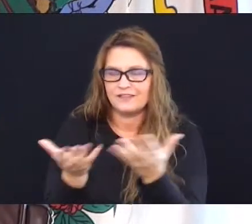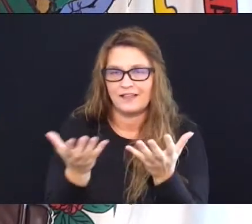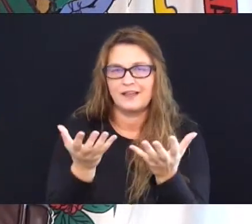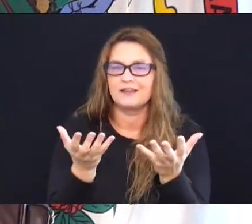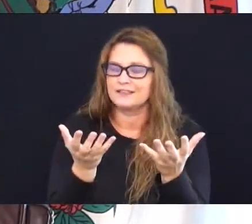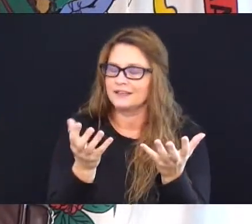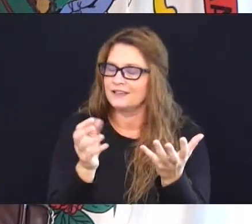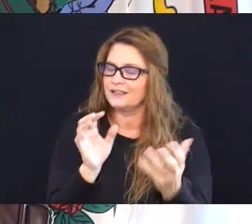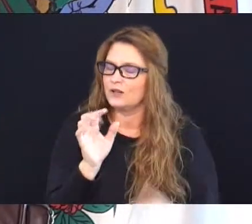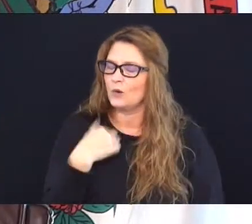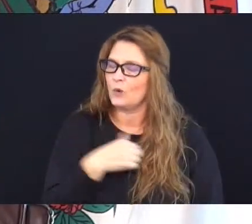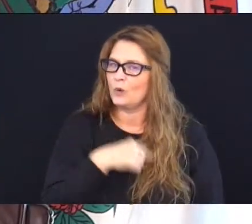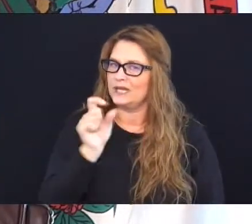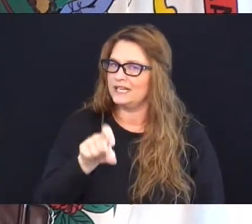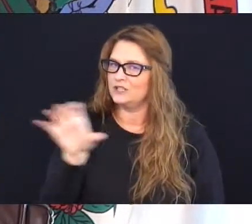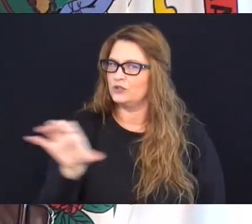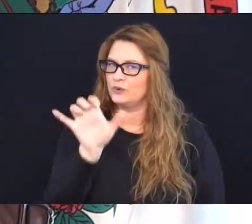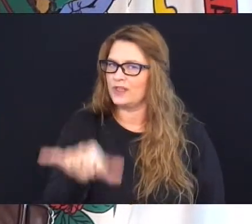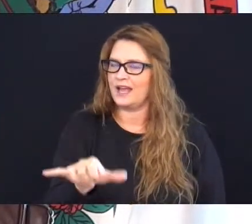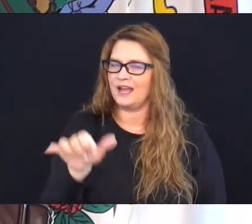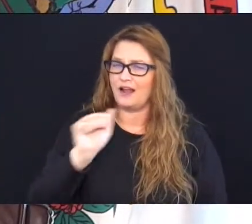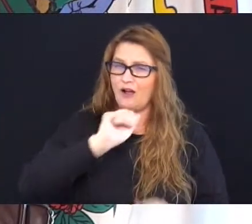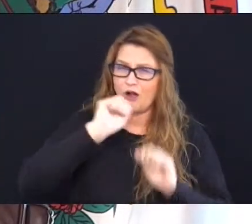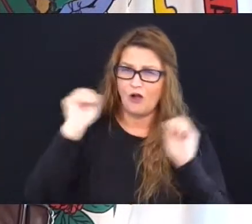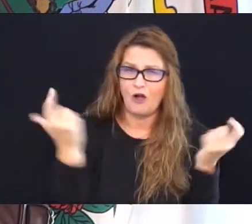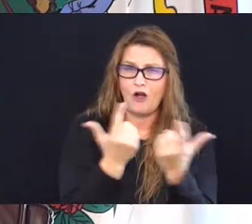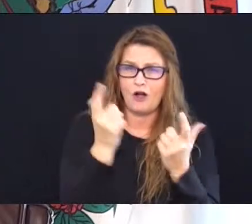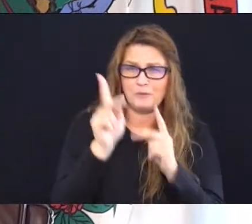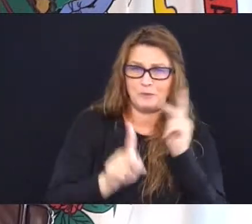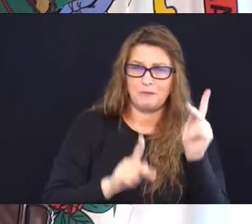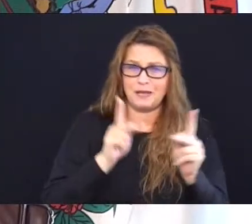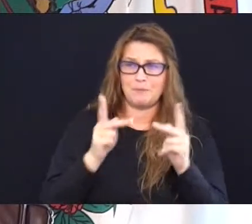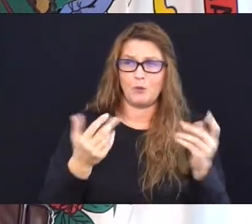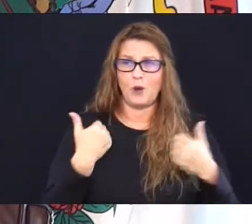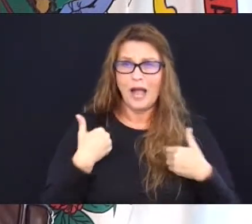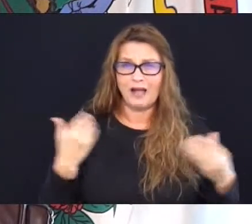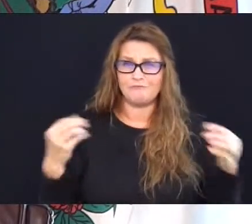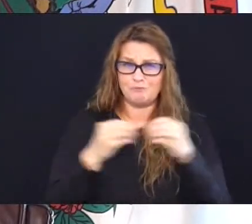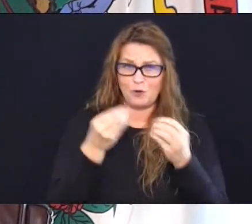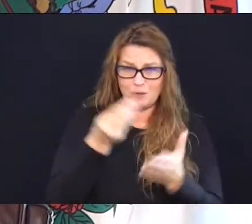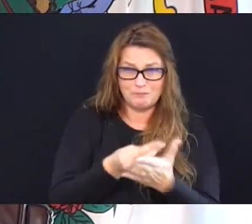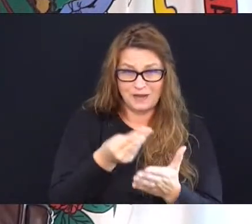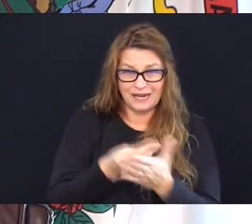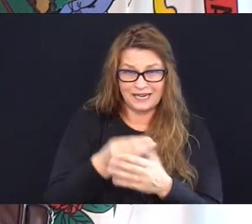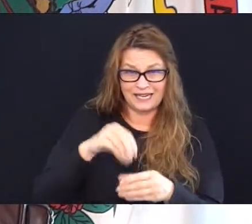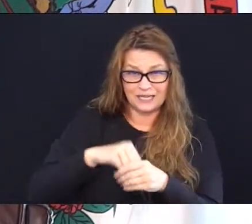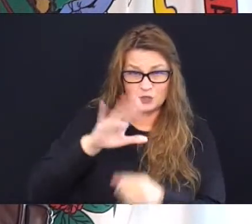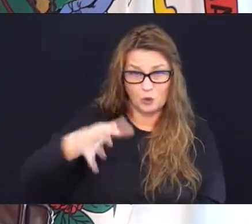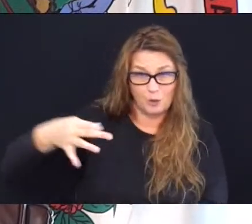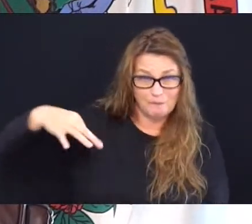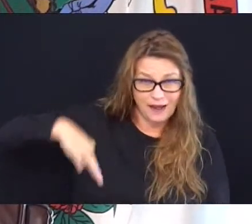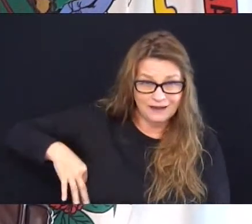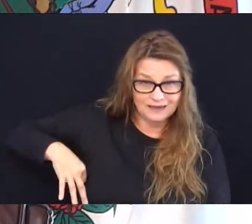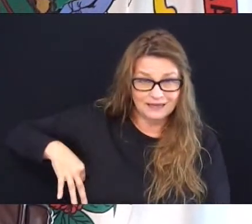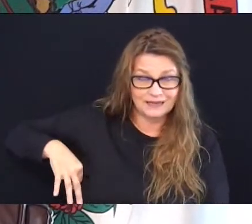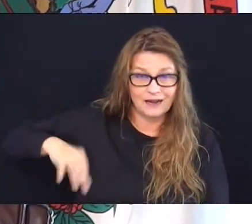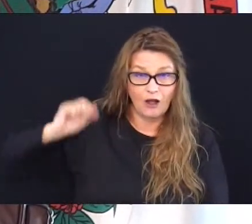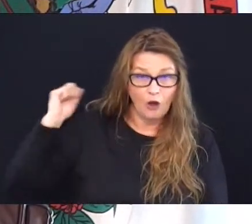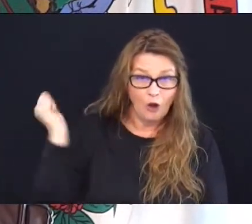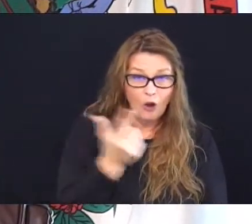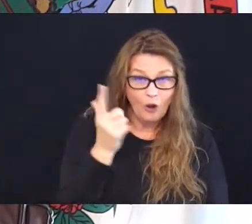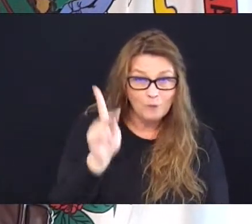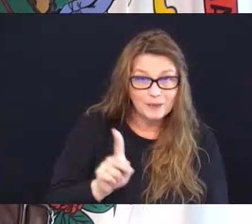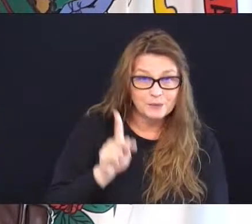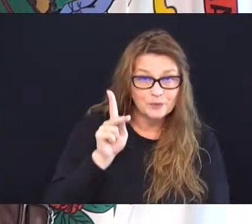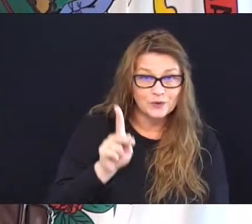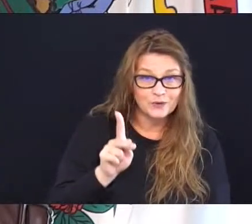together. Everybody in the state of West Virginia walks away with more dollars in their pocket. Everybody.